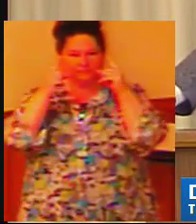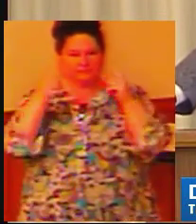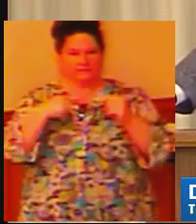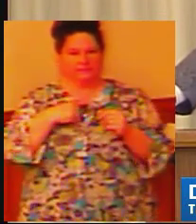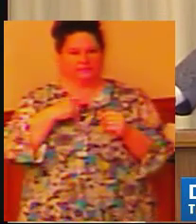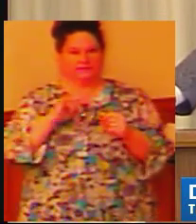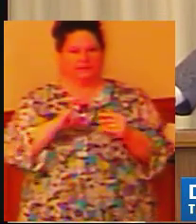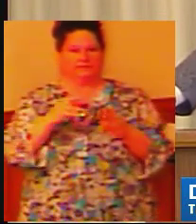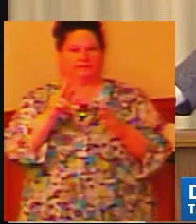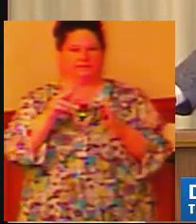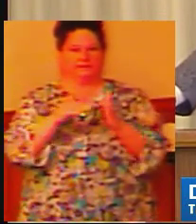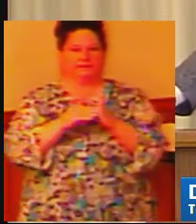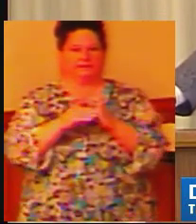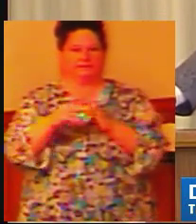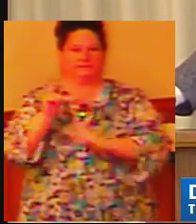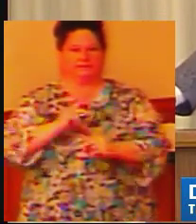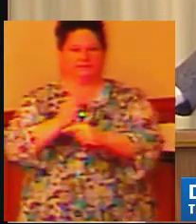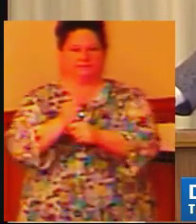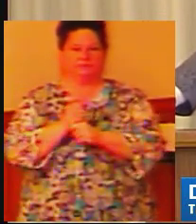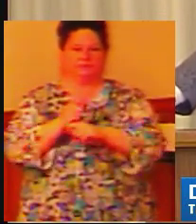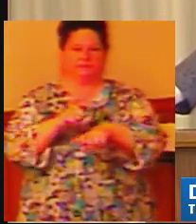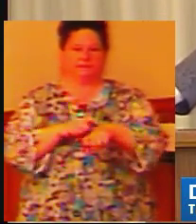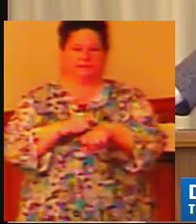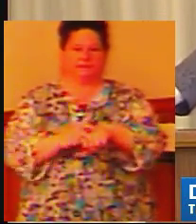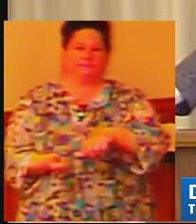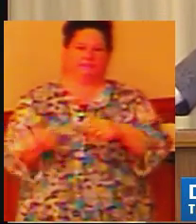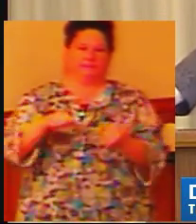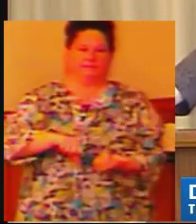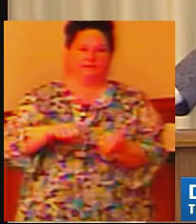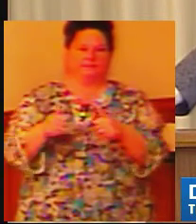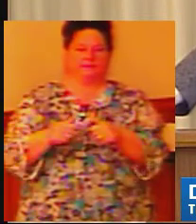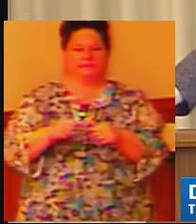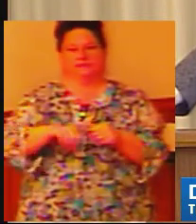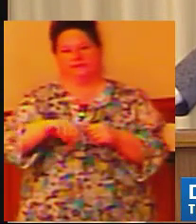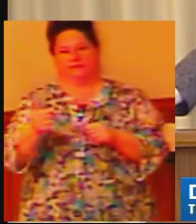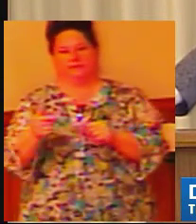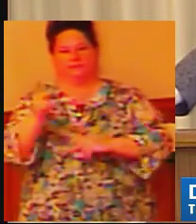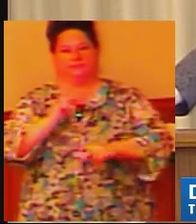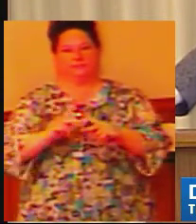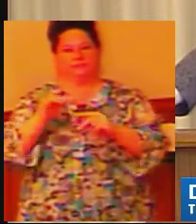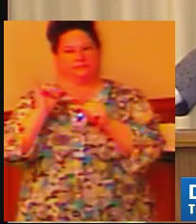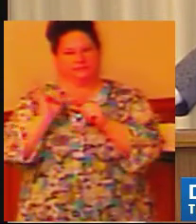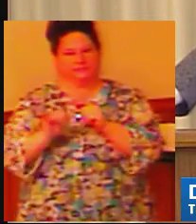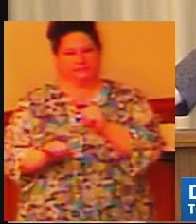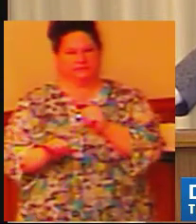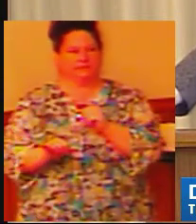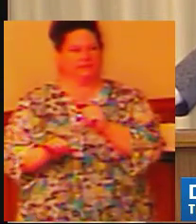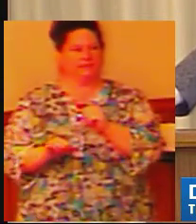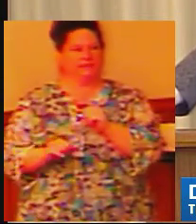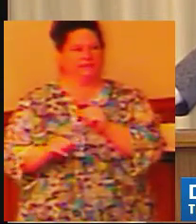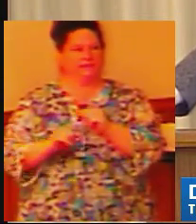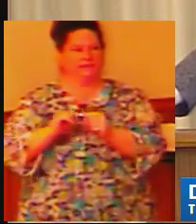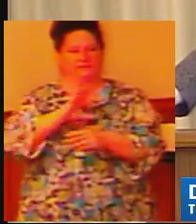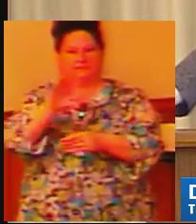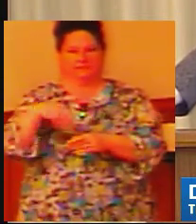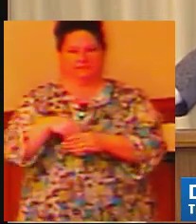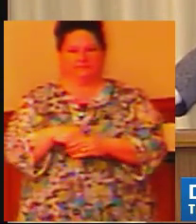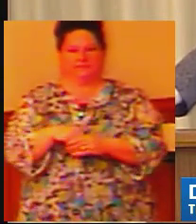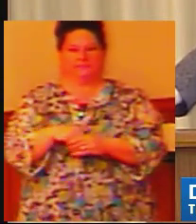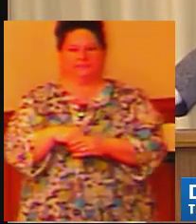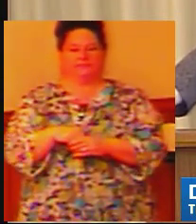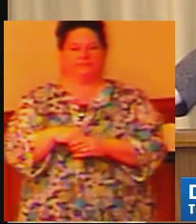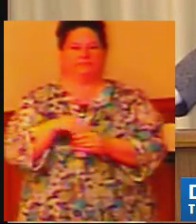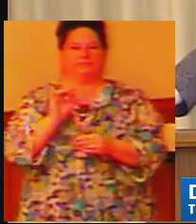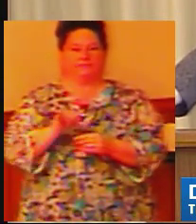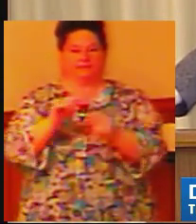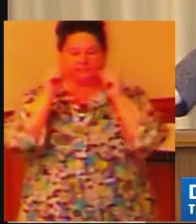that 3,000 people took the time to be baptized, and the other people stayed and participated. That